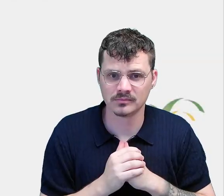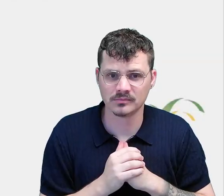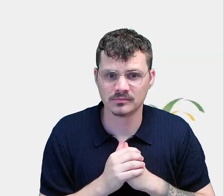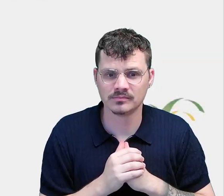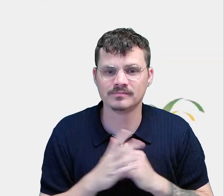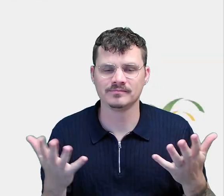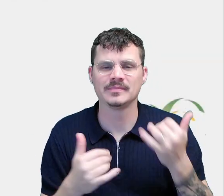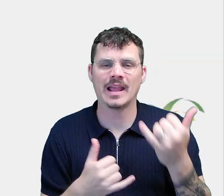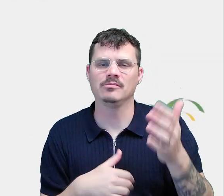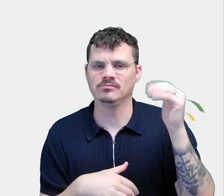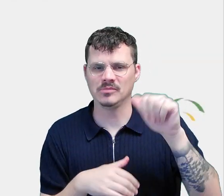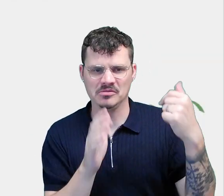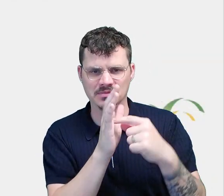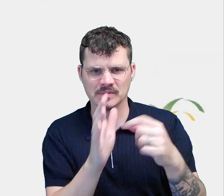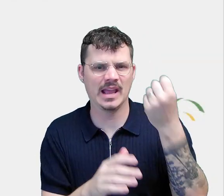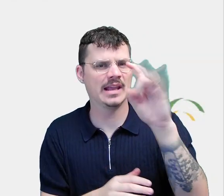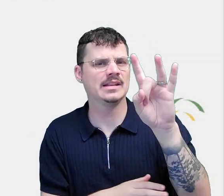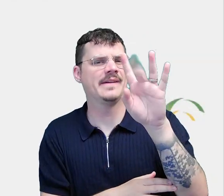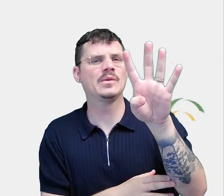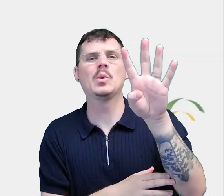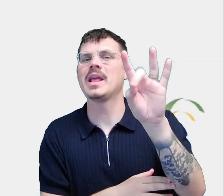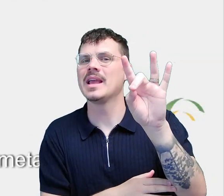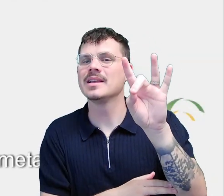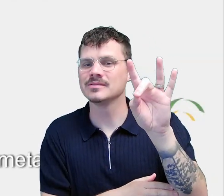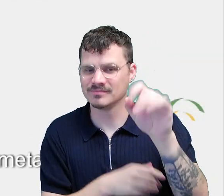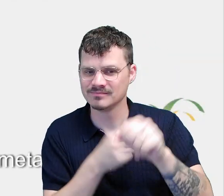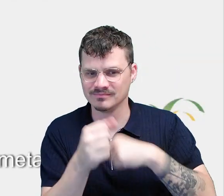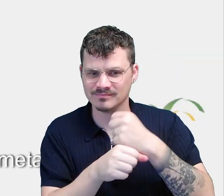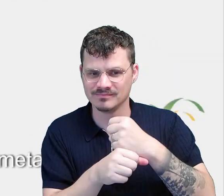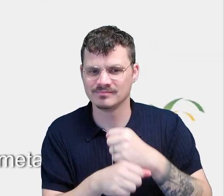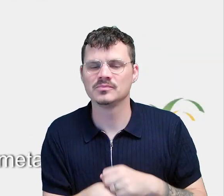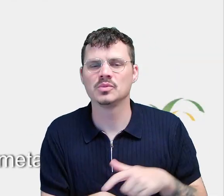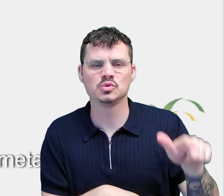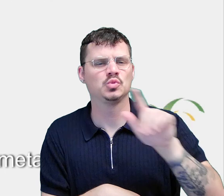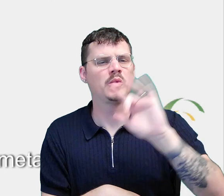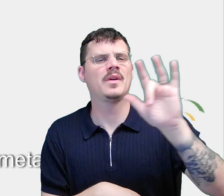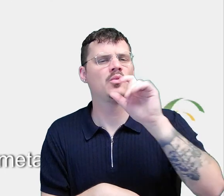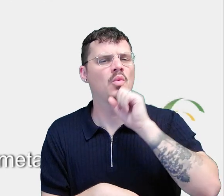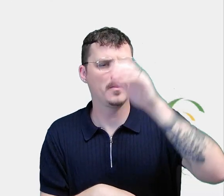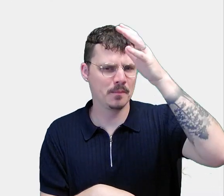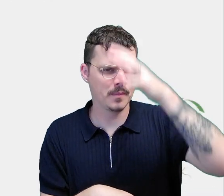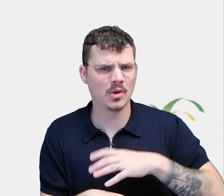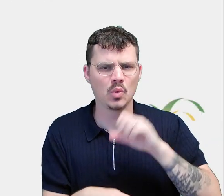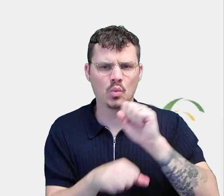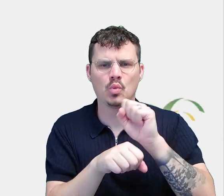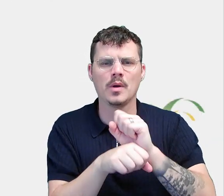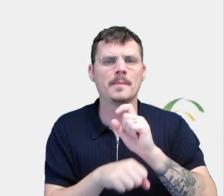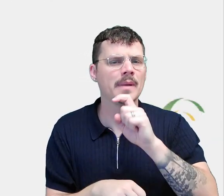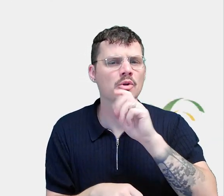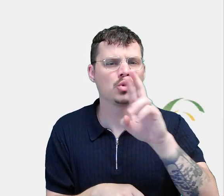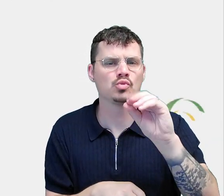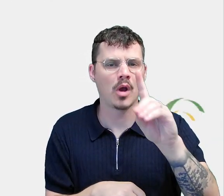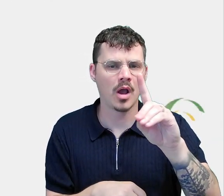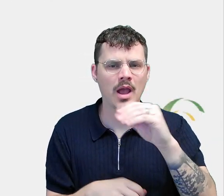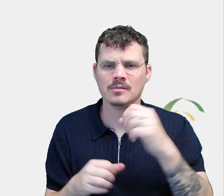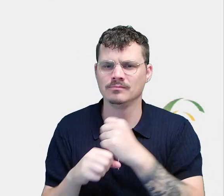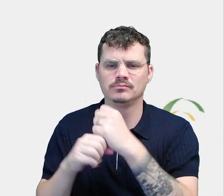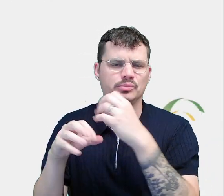In 1848, a 25-year-old man was working with a metal rod and